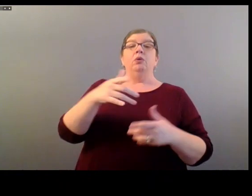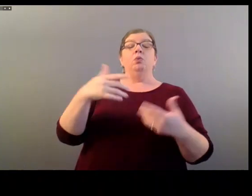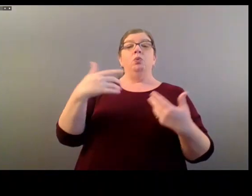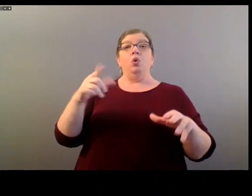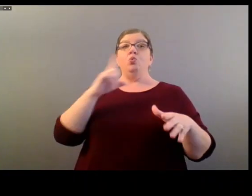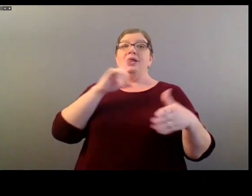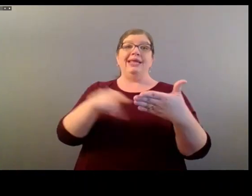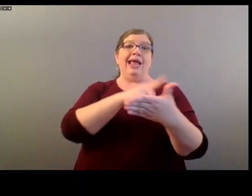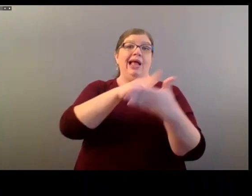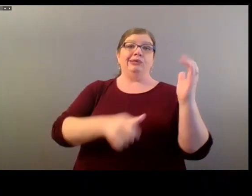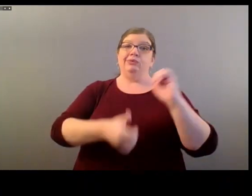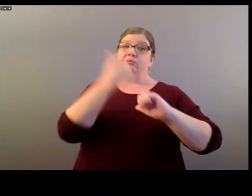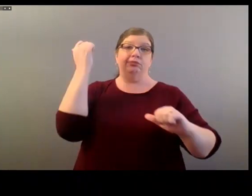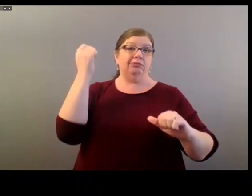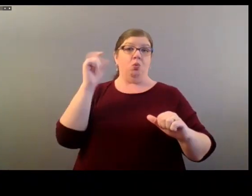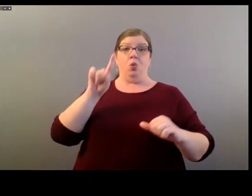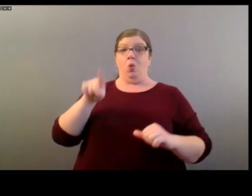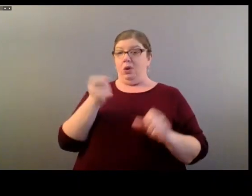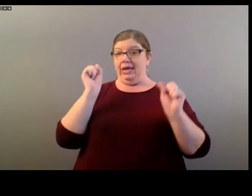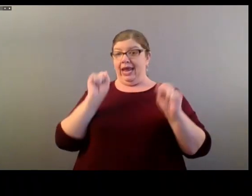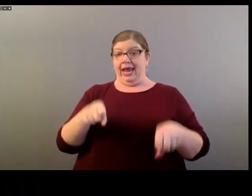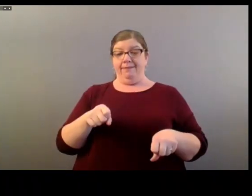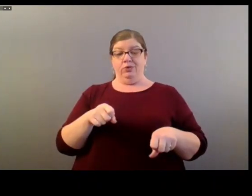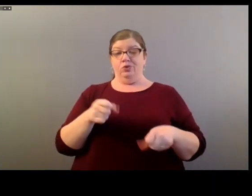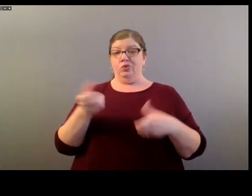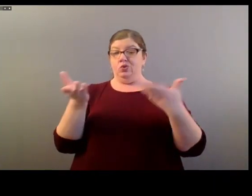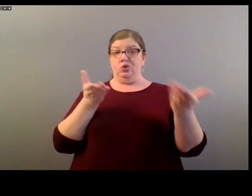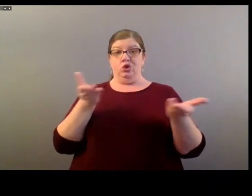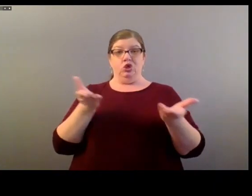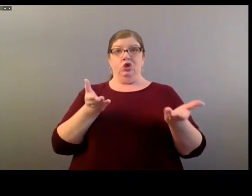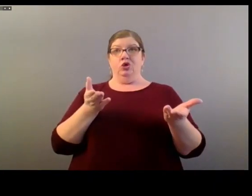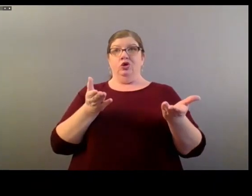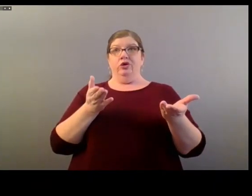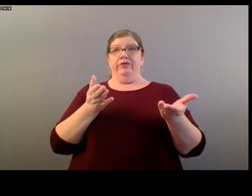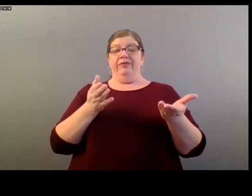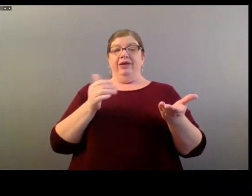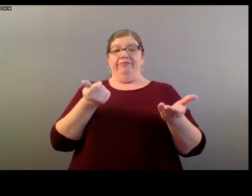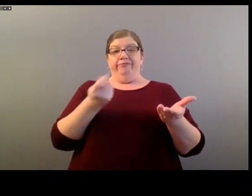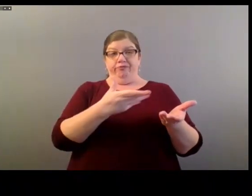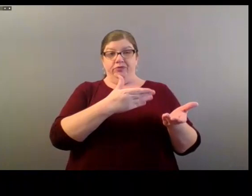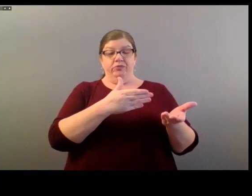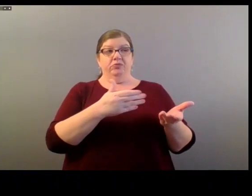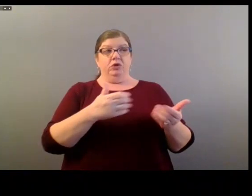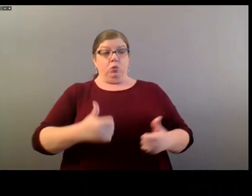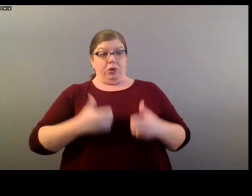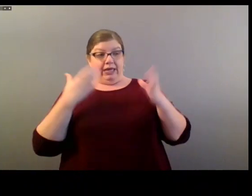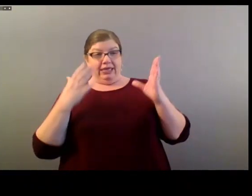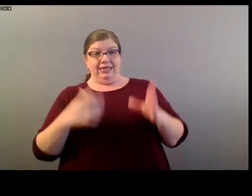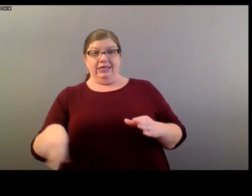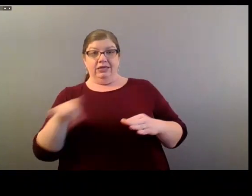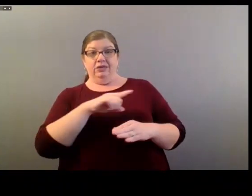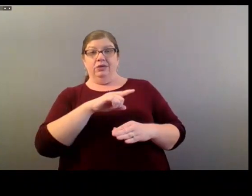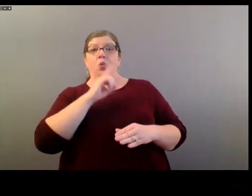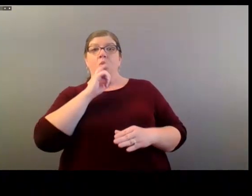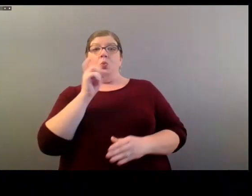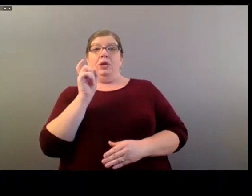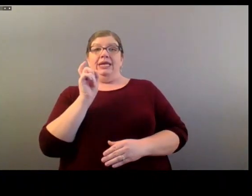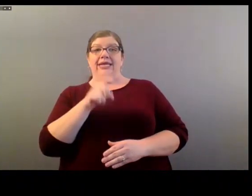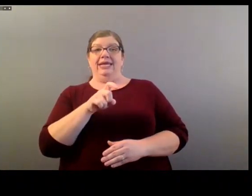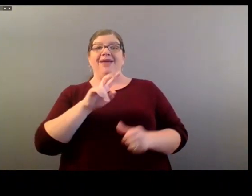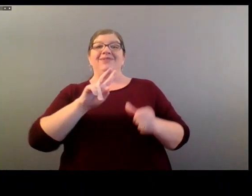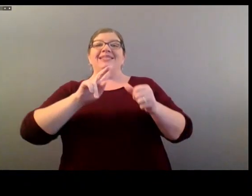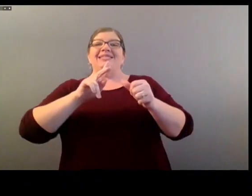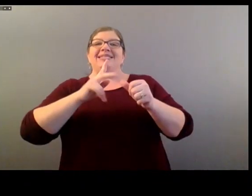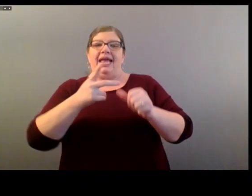canceled. We were only able to serve community members for who were in need of second